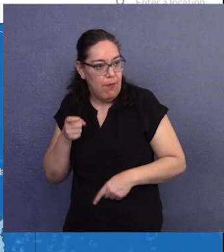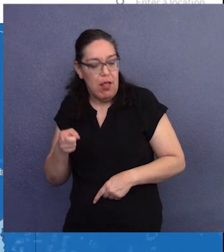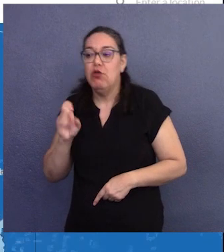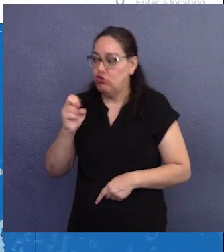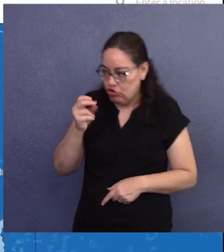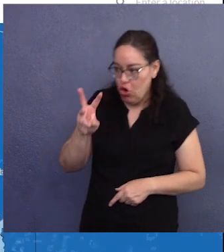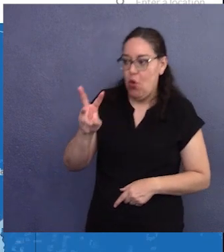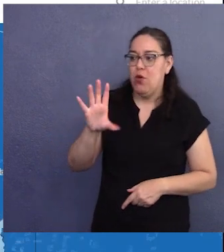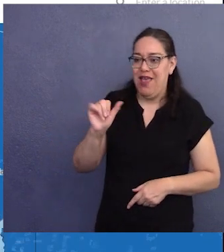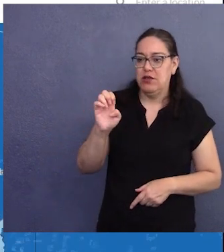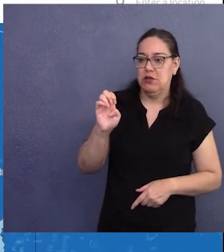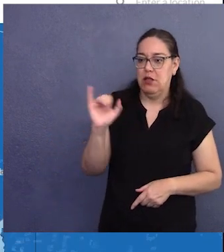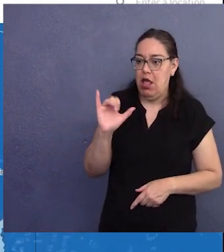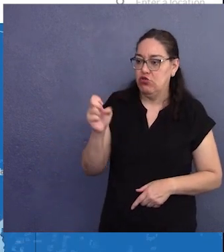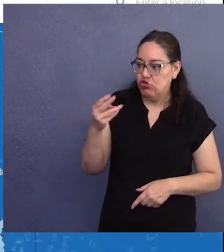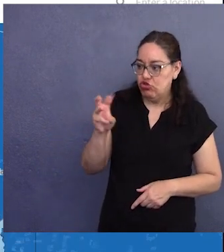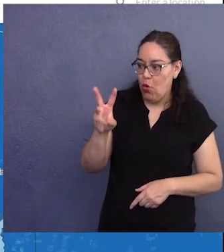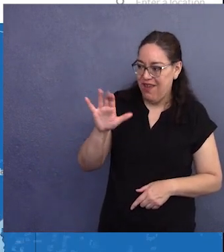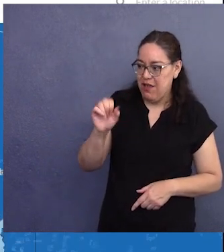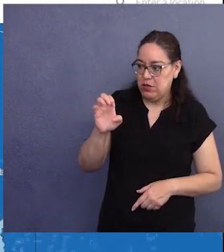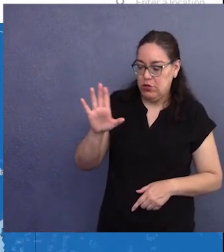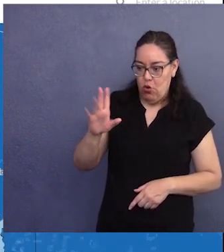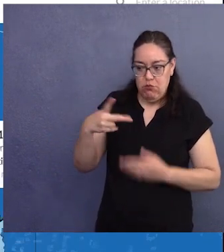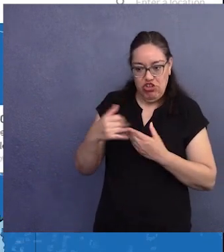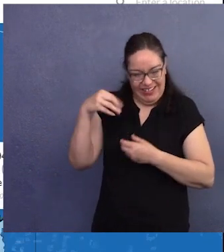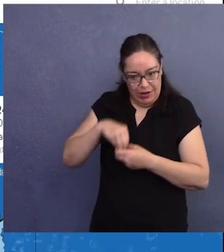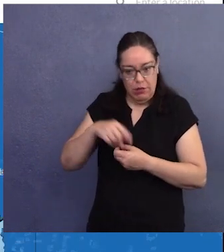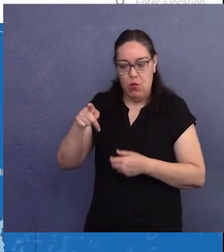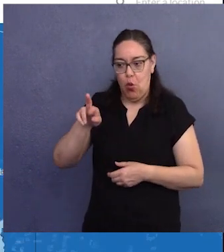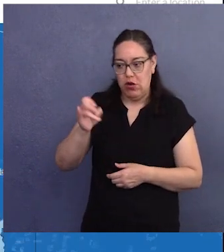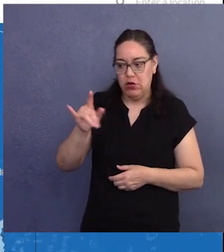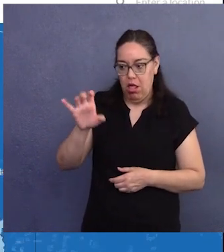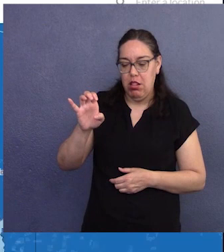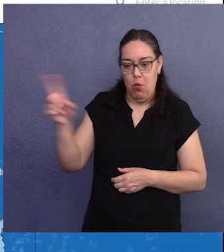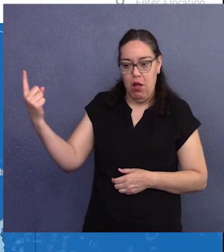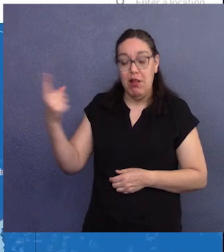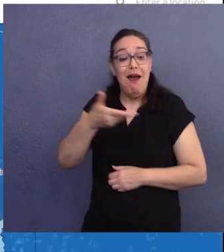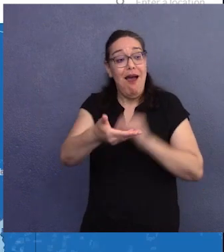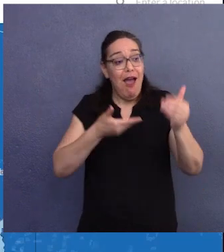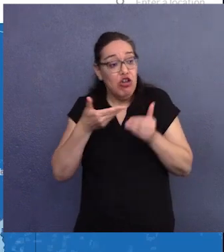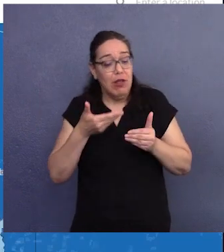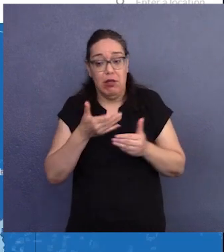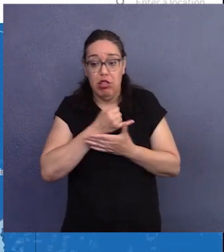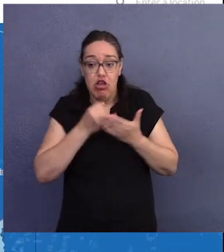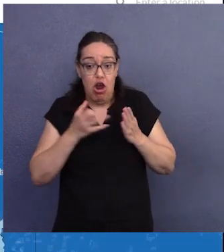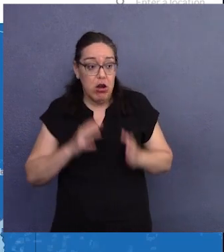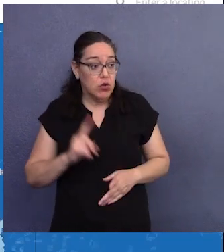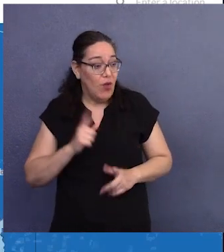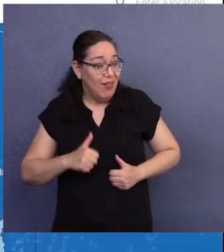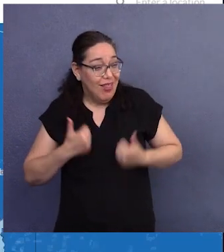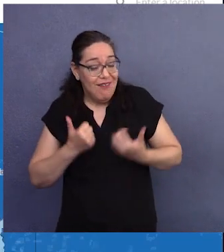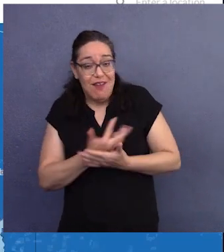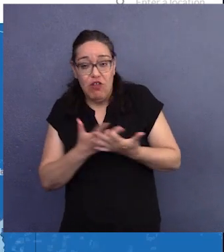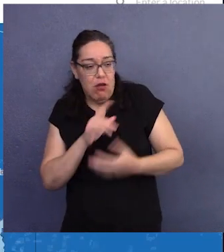Showcase. Like Okay, you showcase your project in quartile 1. Hiring the artists, where you live and all of that, you do not have